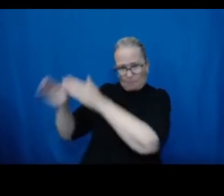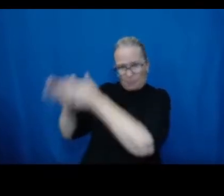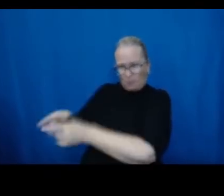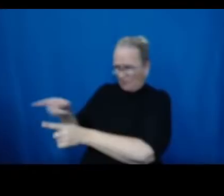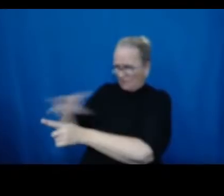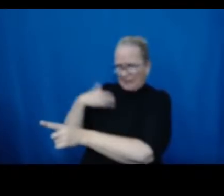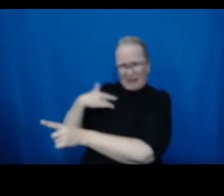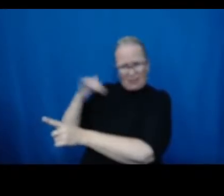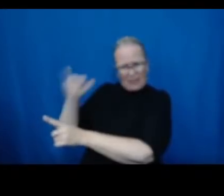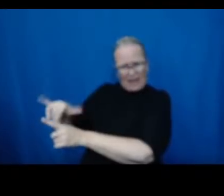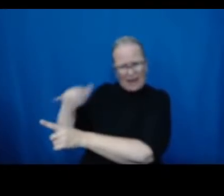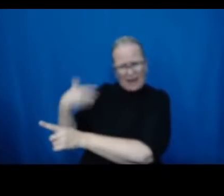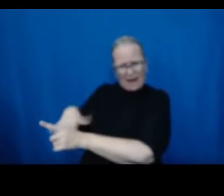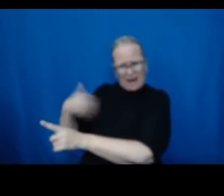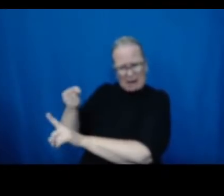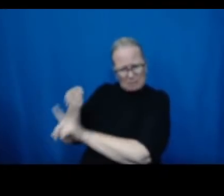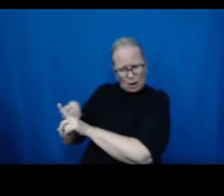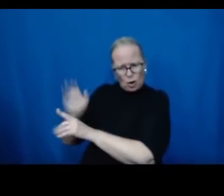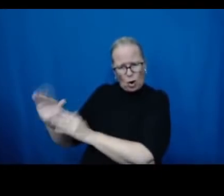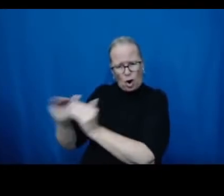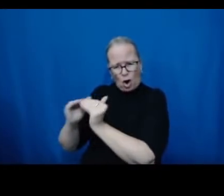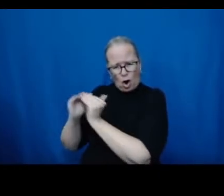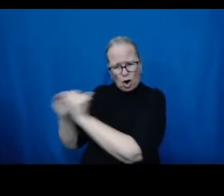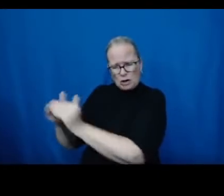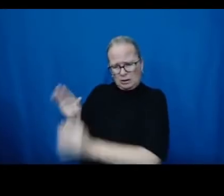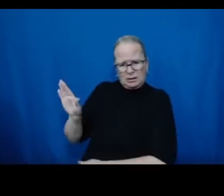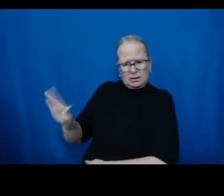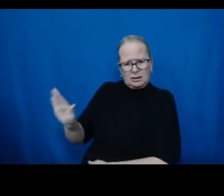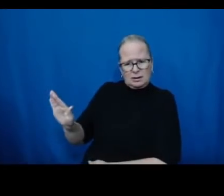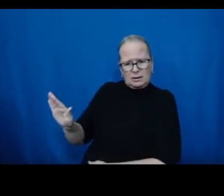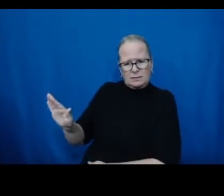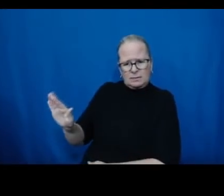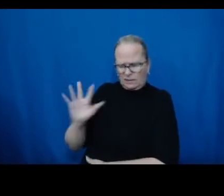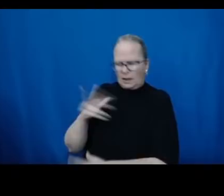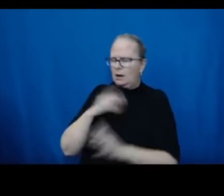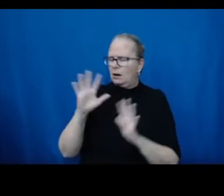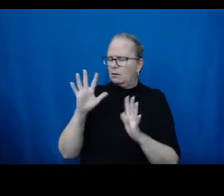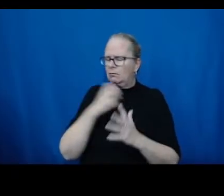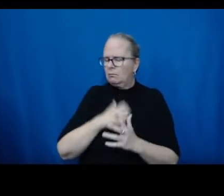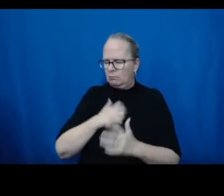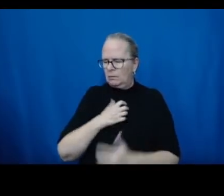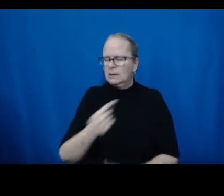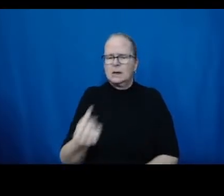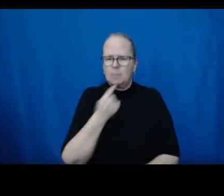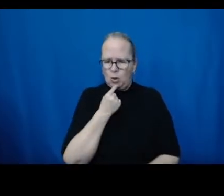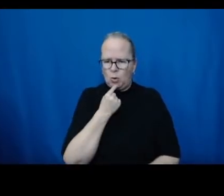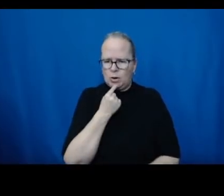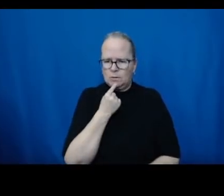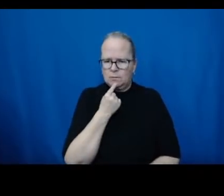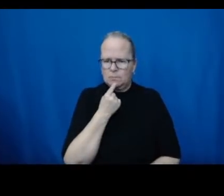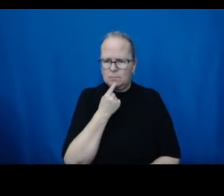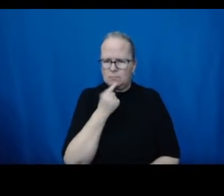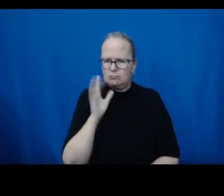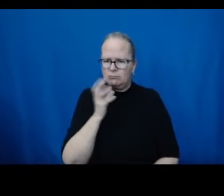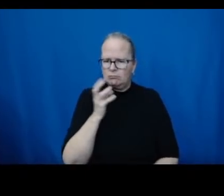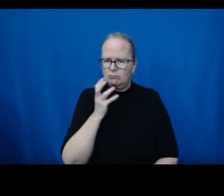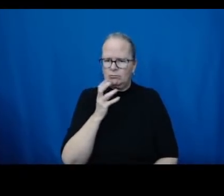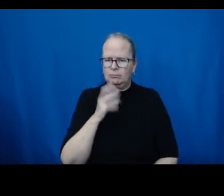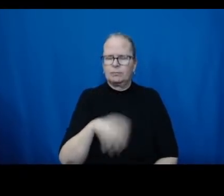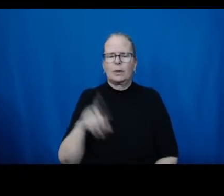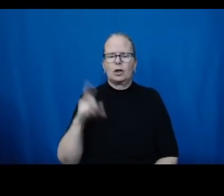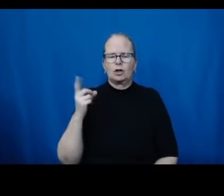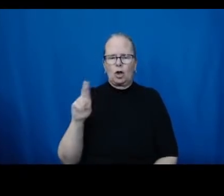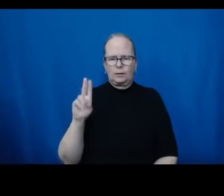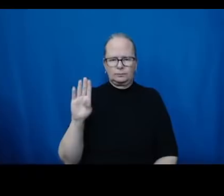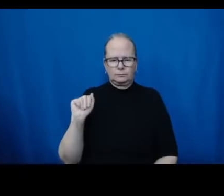so very disappointing. Yeah, and I'd have to echo that I would invite any of those people to join me next week when I'm on the COVID